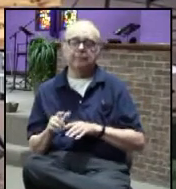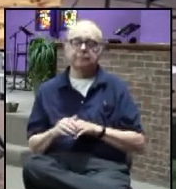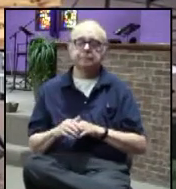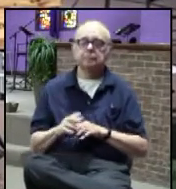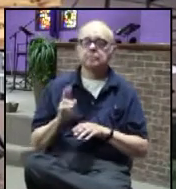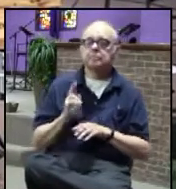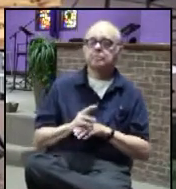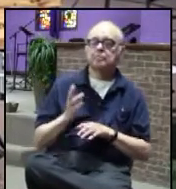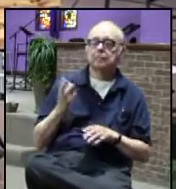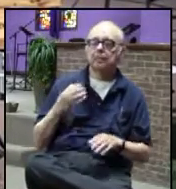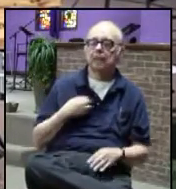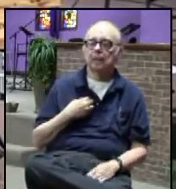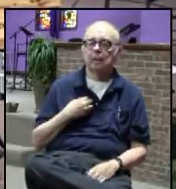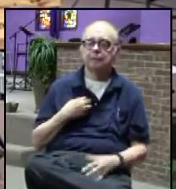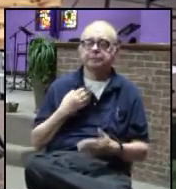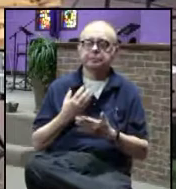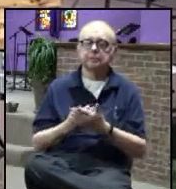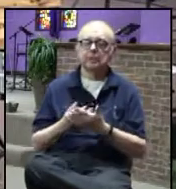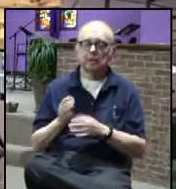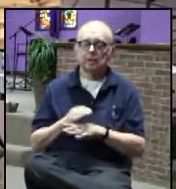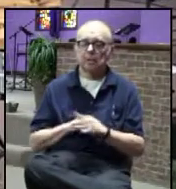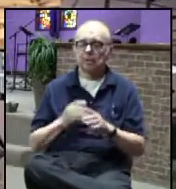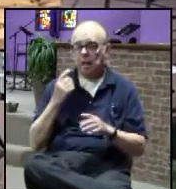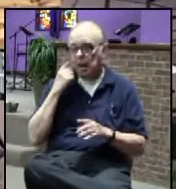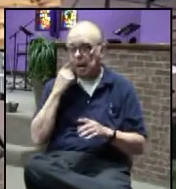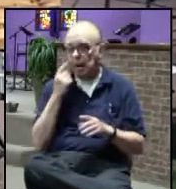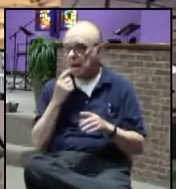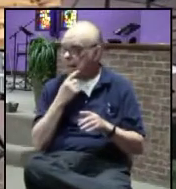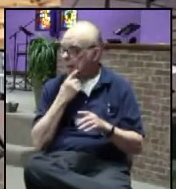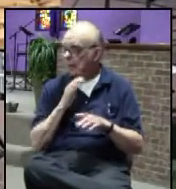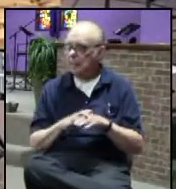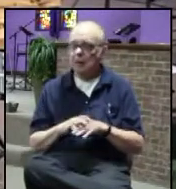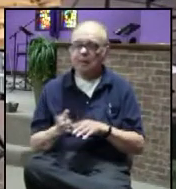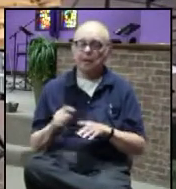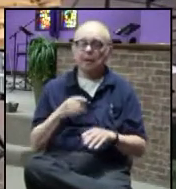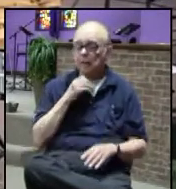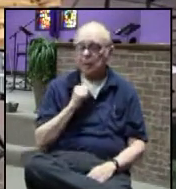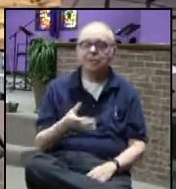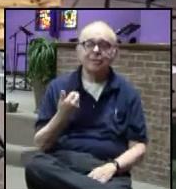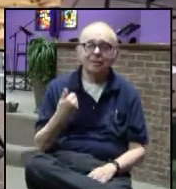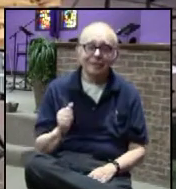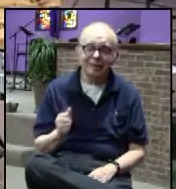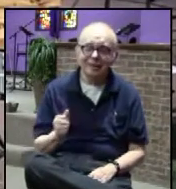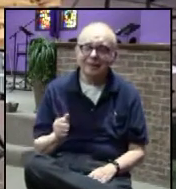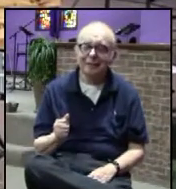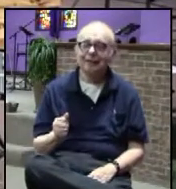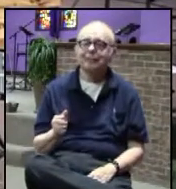I used to have good hand-eye coordination when I was 10.